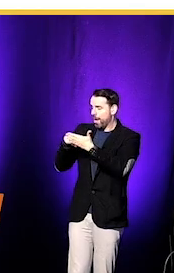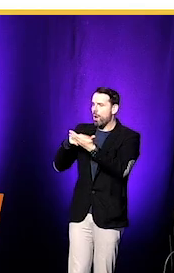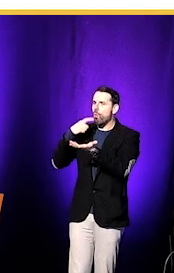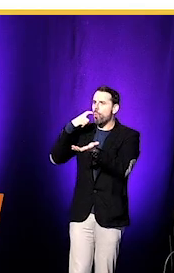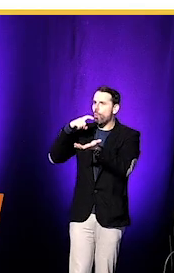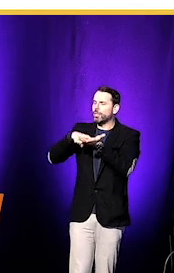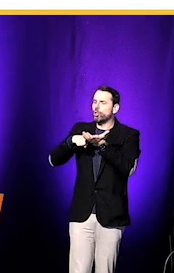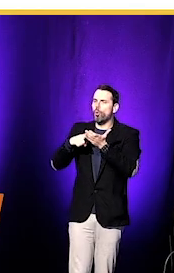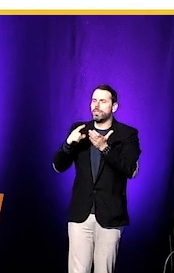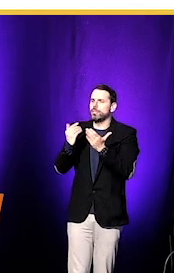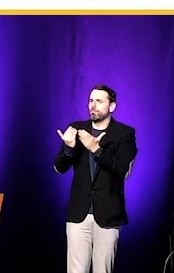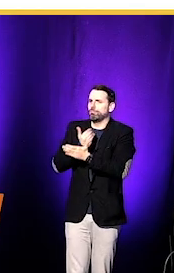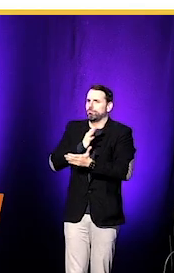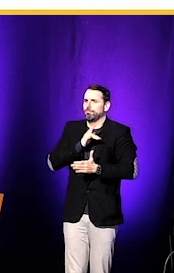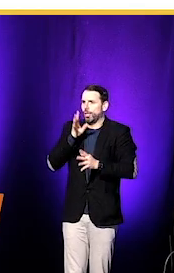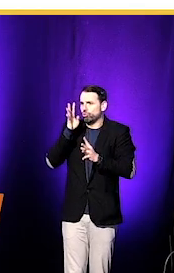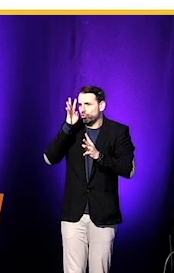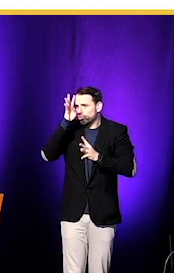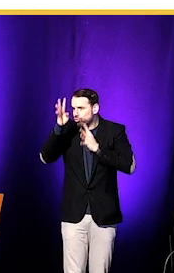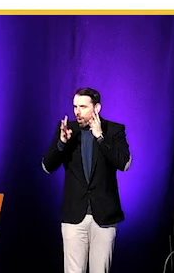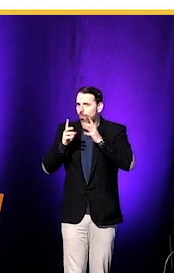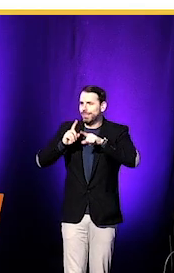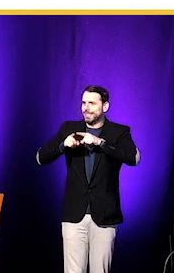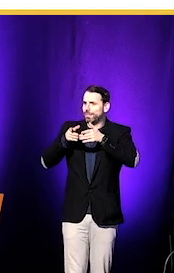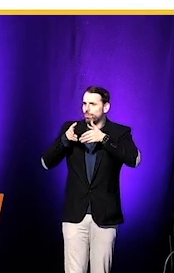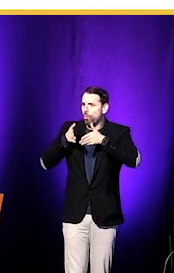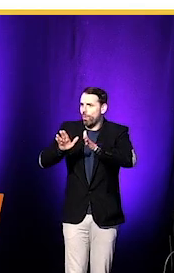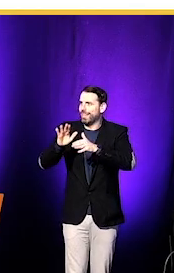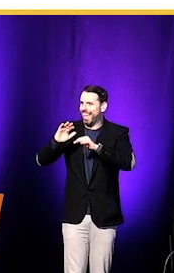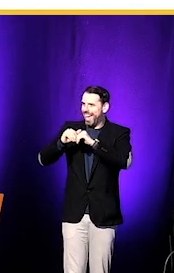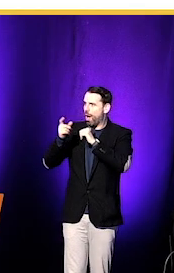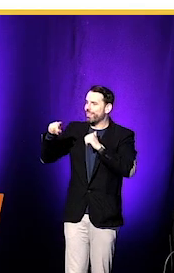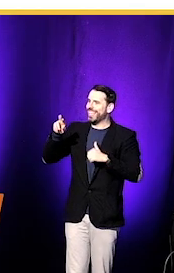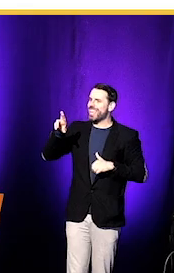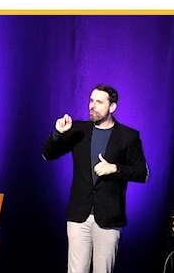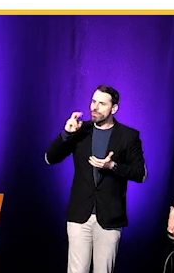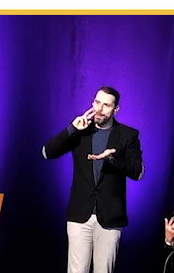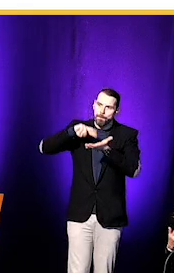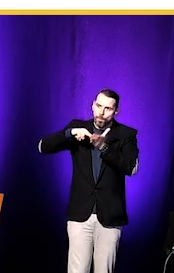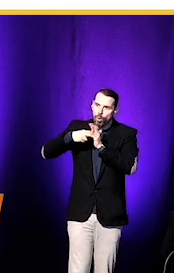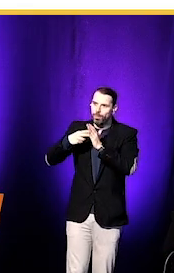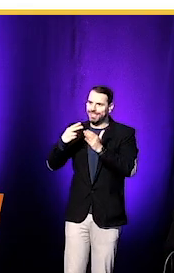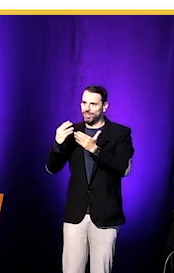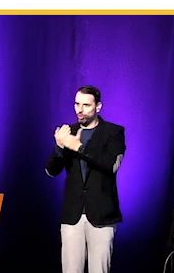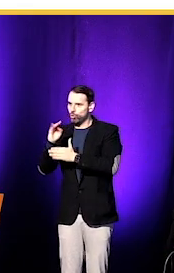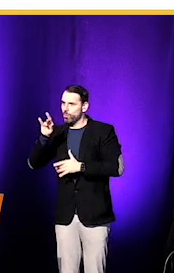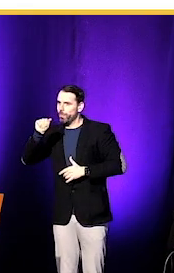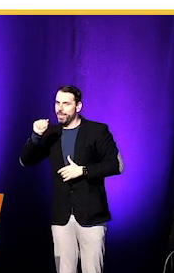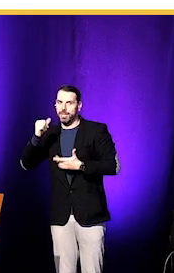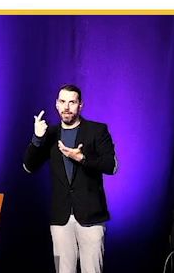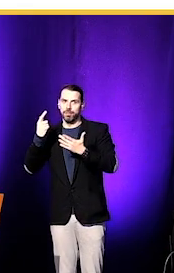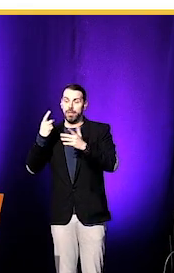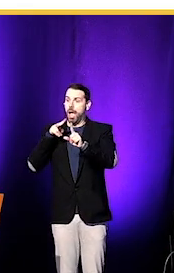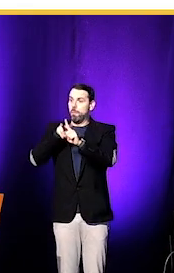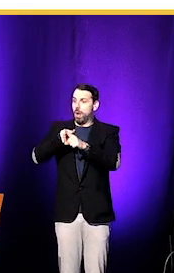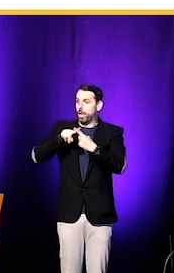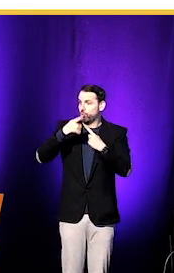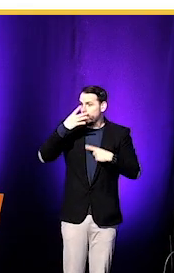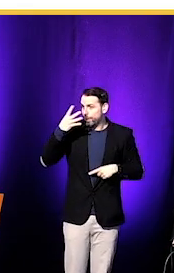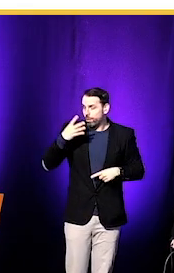and creative ways families took up and repurposed new media tools around immigration and safety and